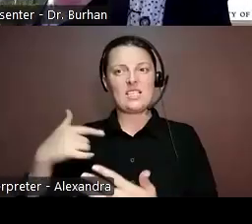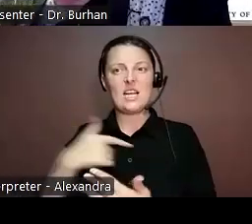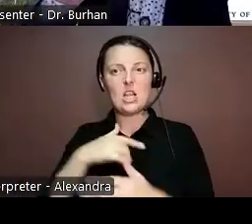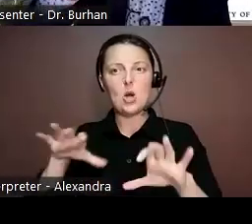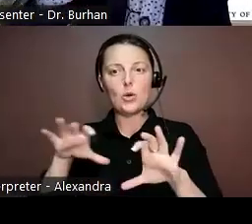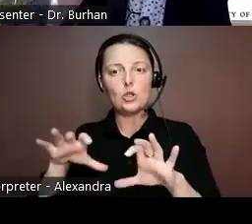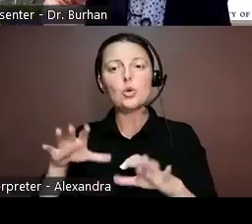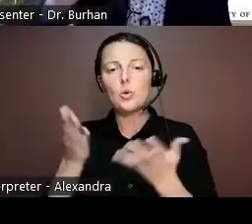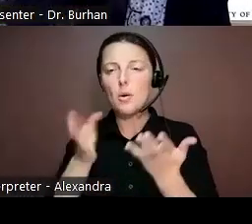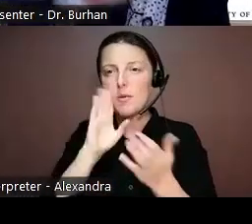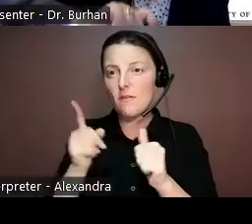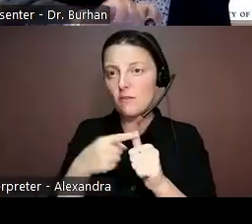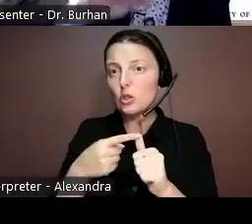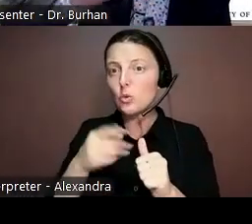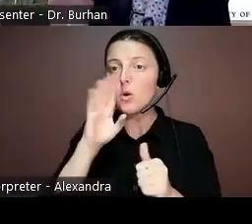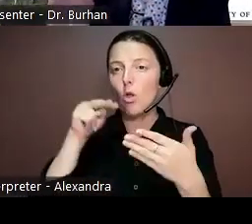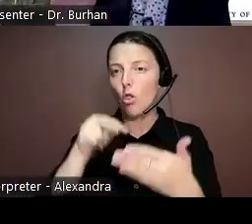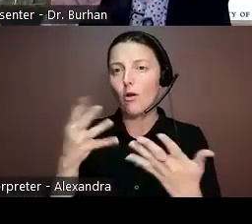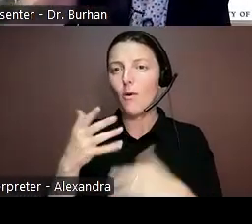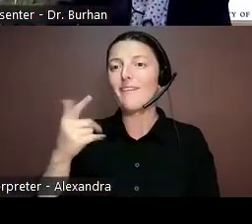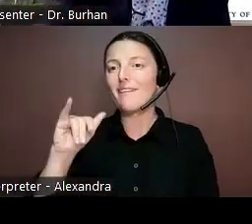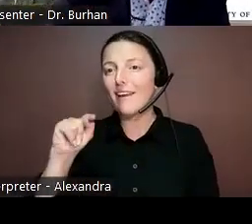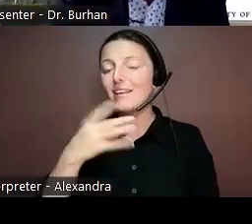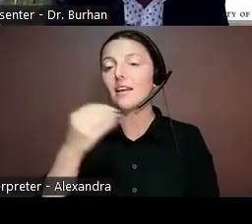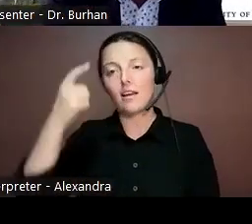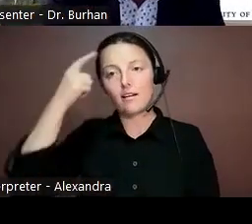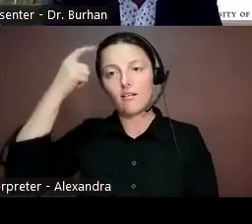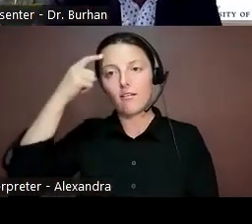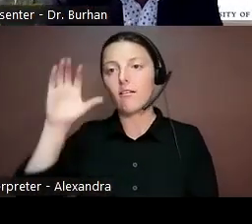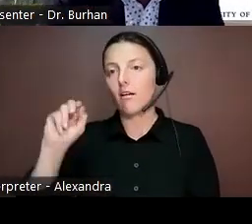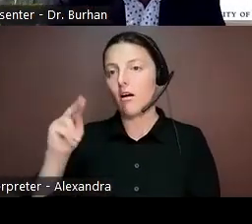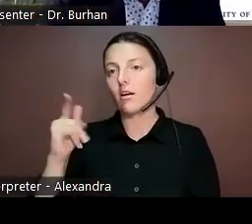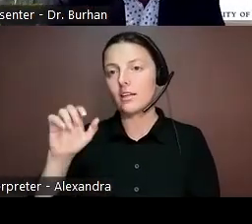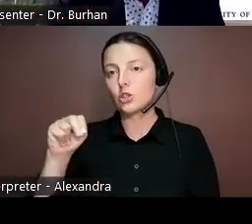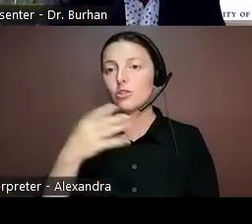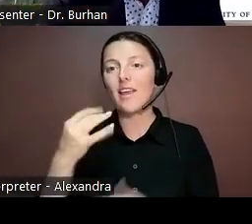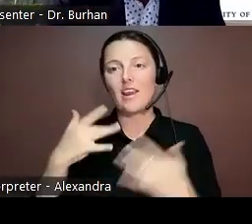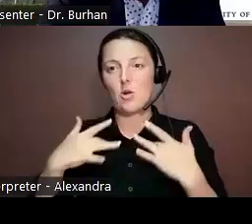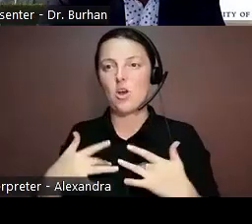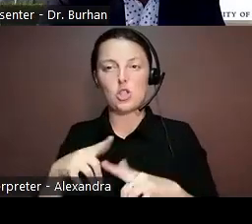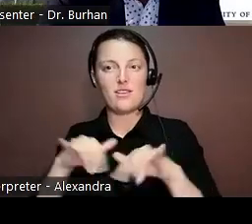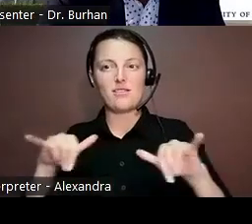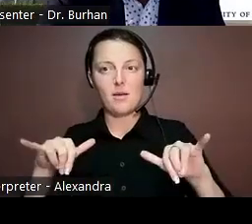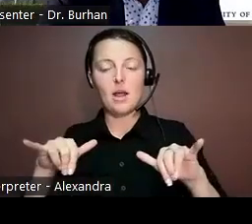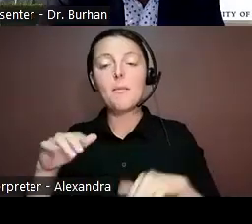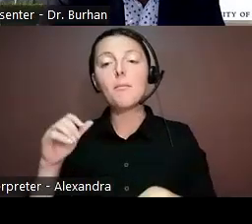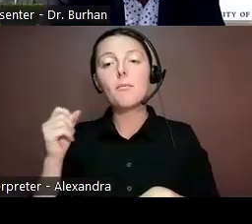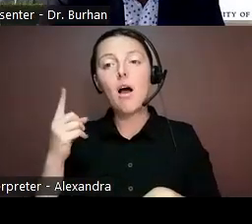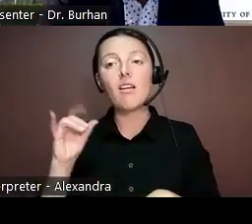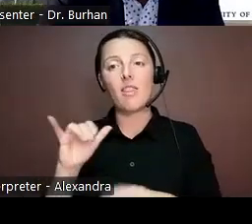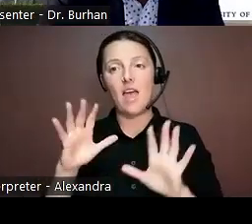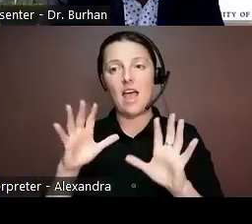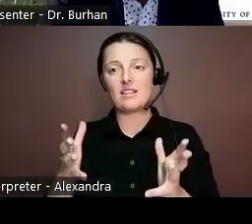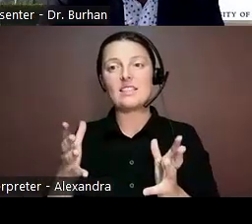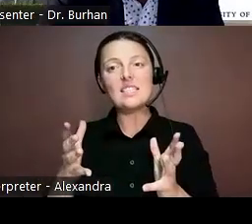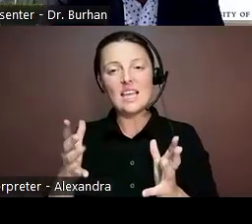first one that looks at the gait and cognition and depression at the same time. But that's the closest